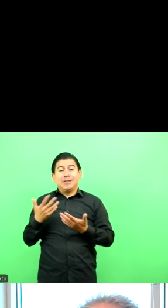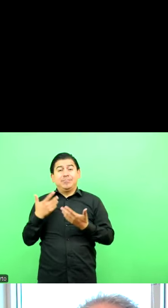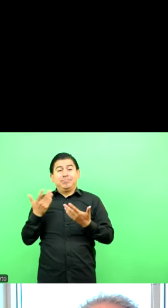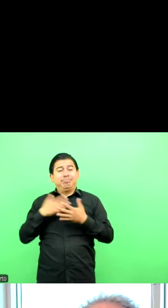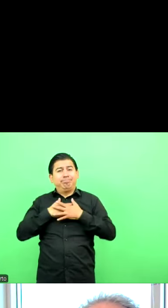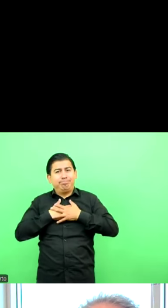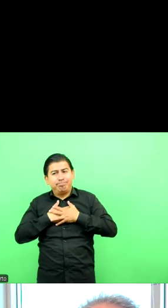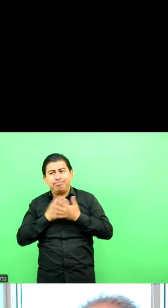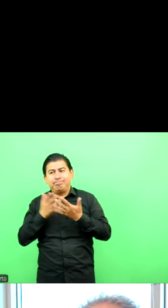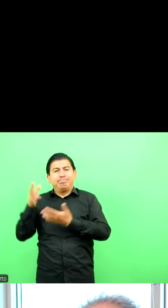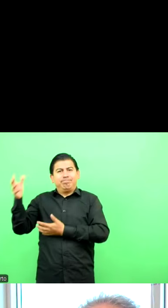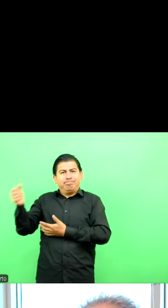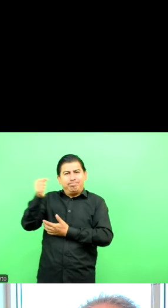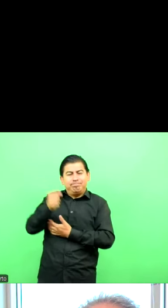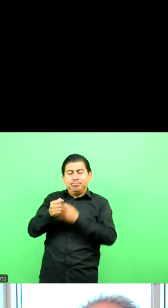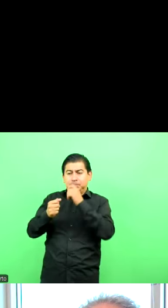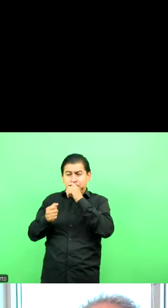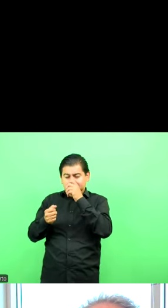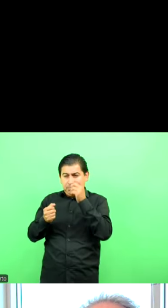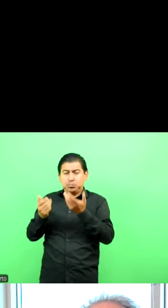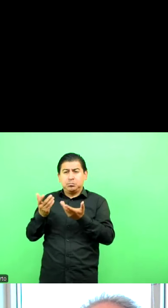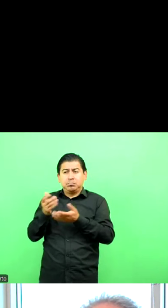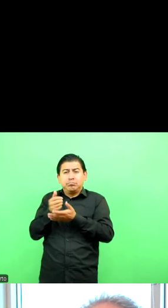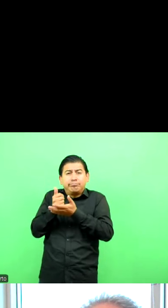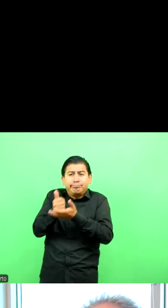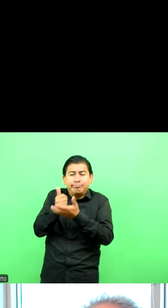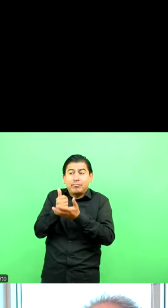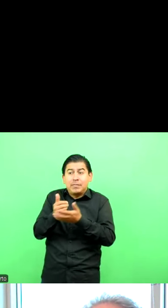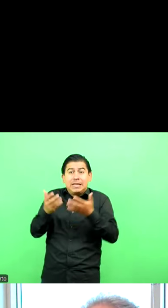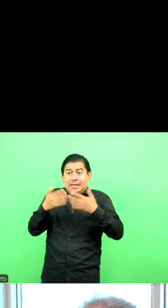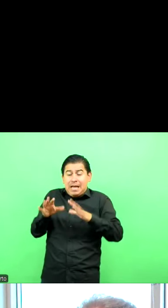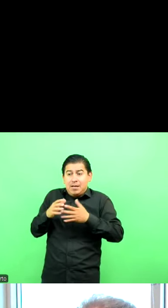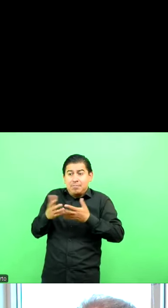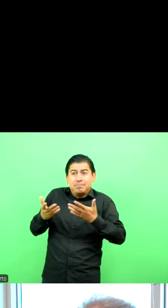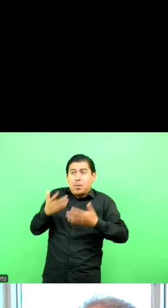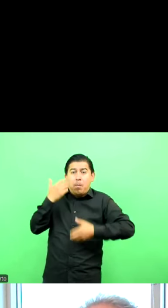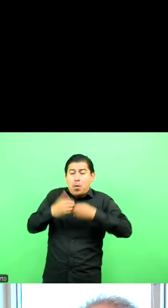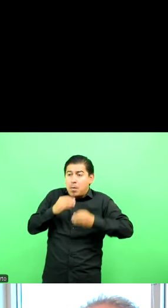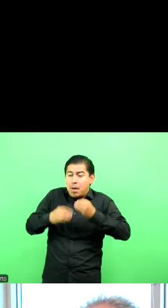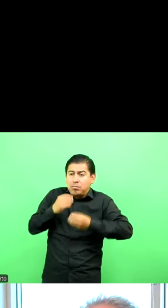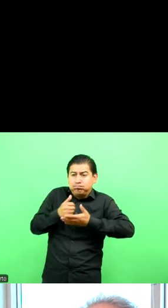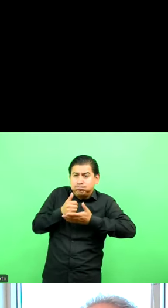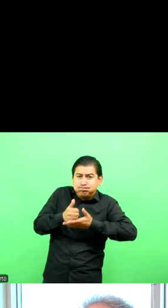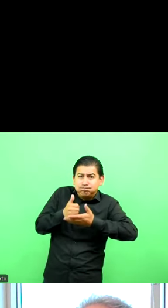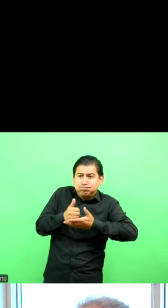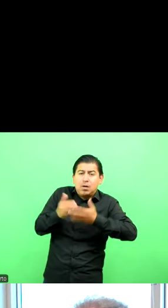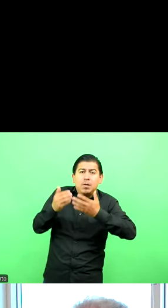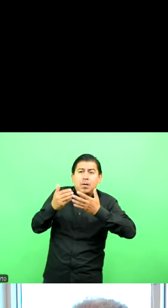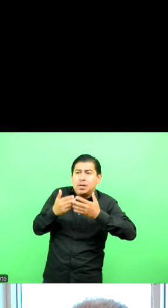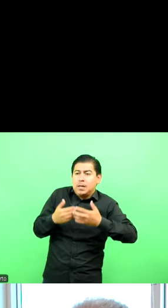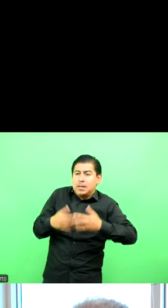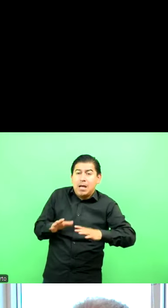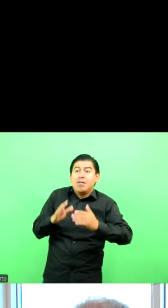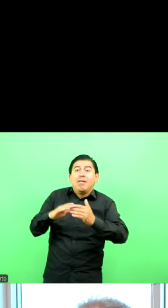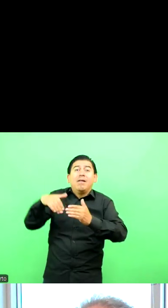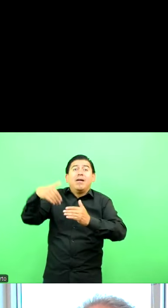I mentioned, most of the literature is focused on the preparedness. much less on prevention and